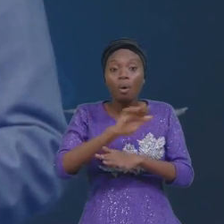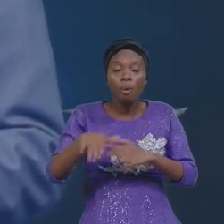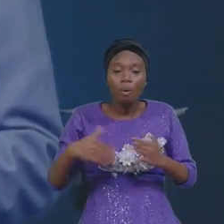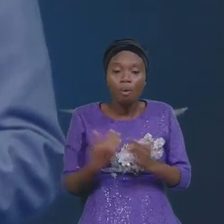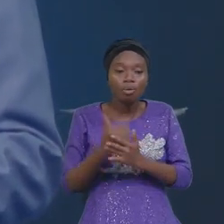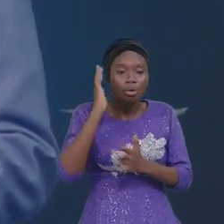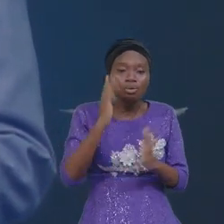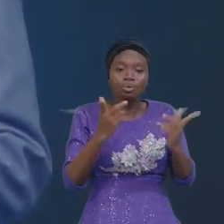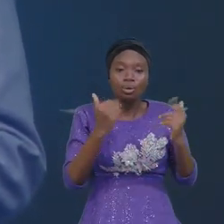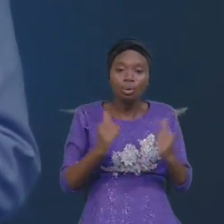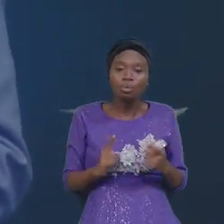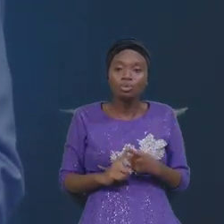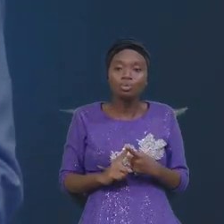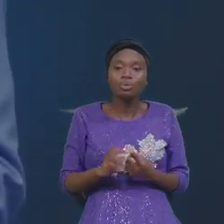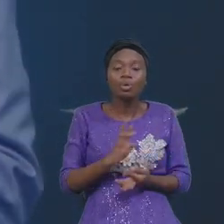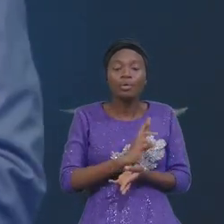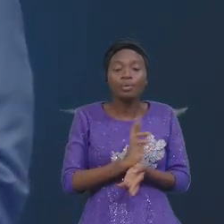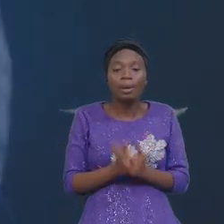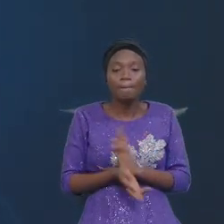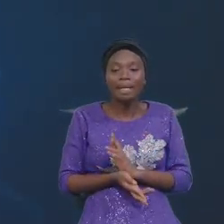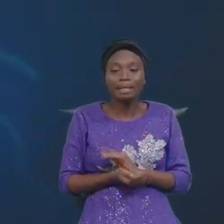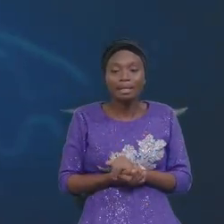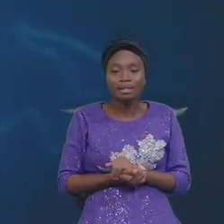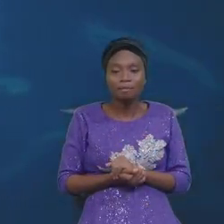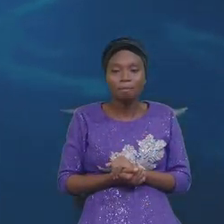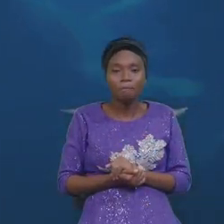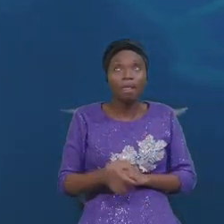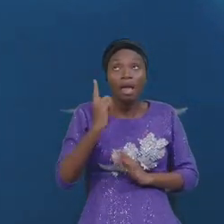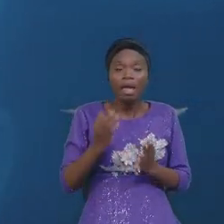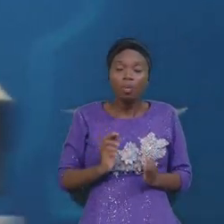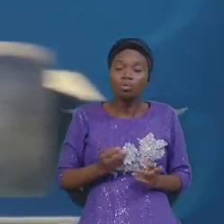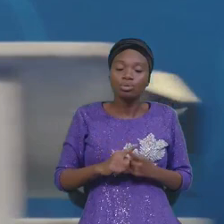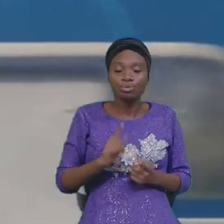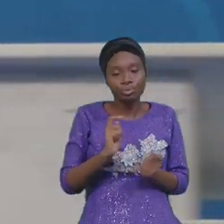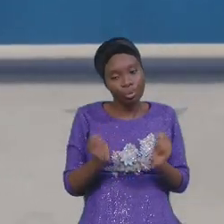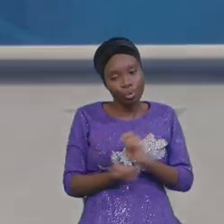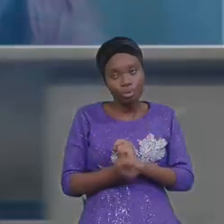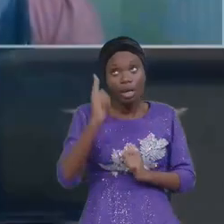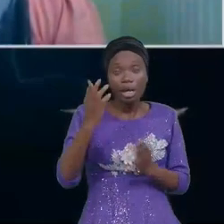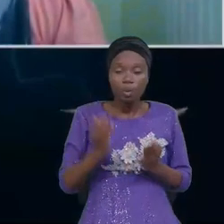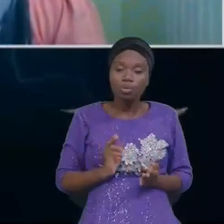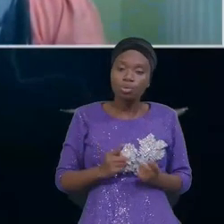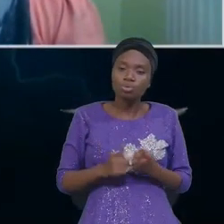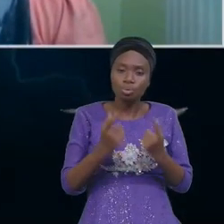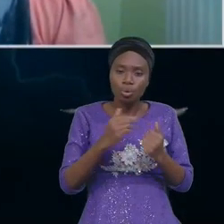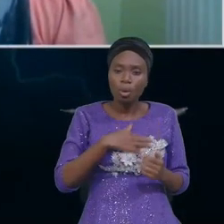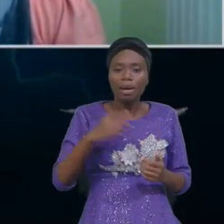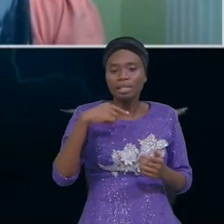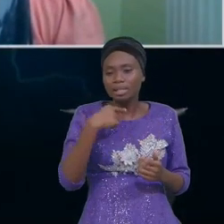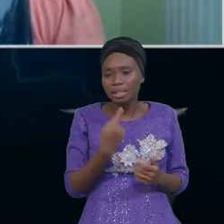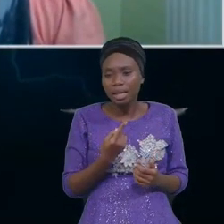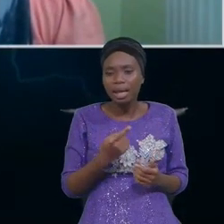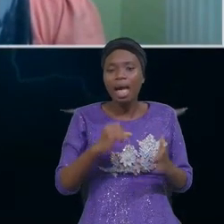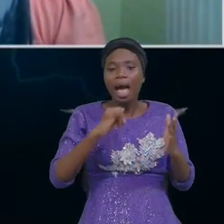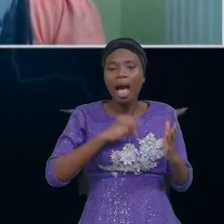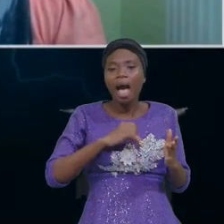should come to repentance. He wants us to turn, he wants us to come and say, I am